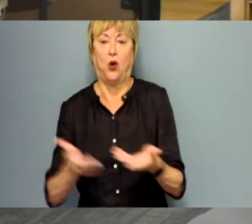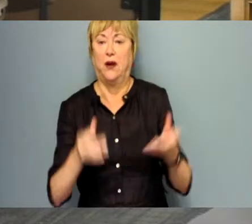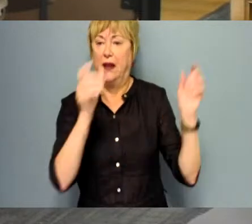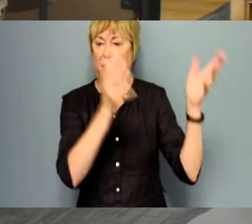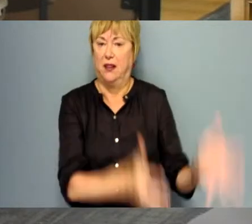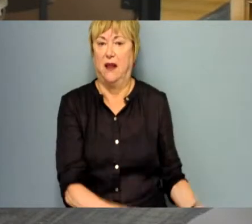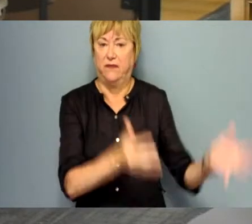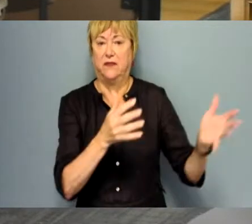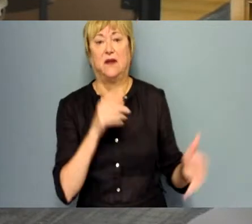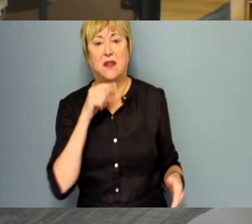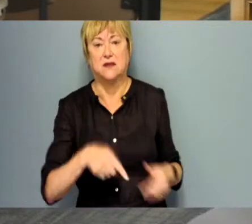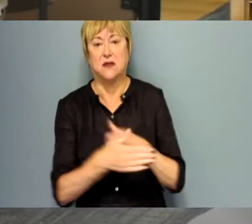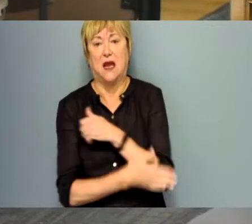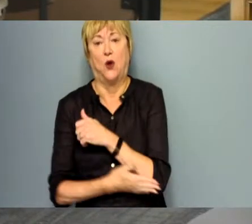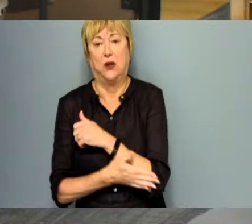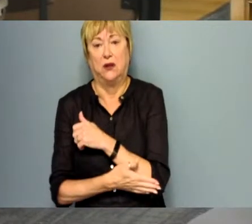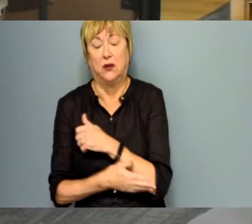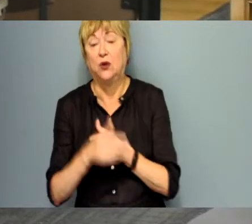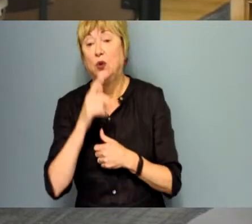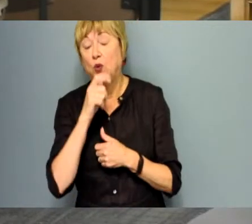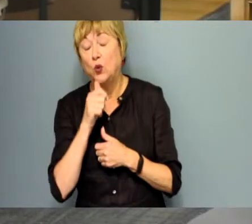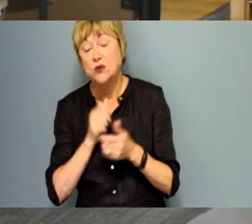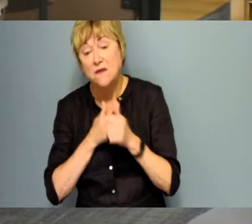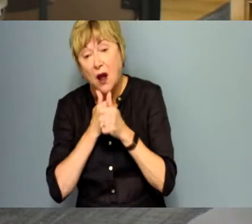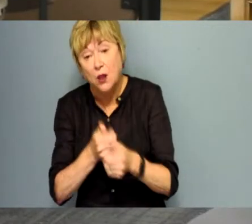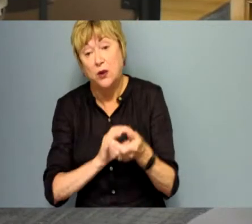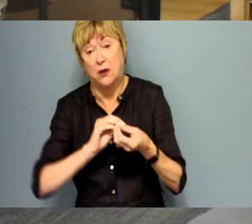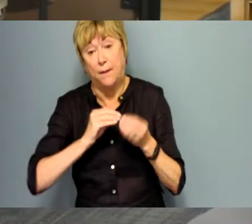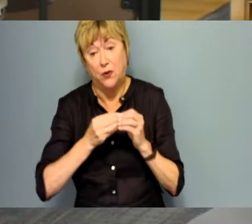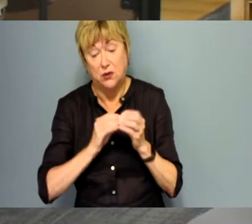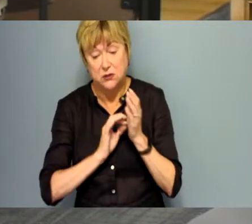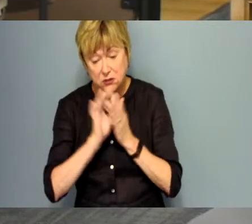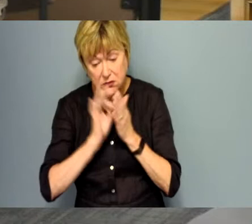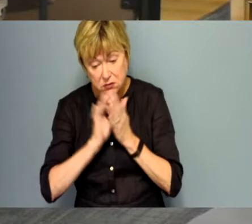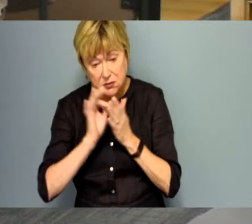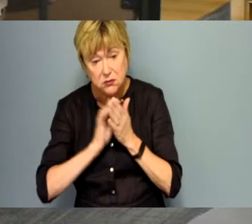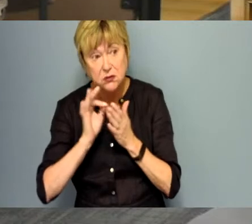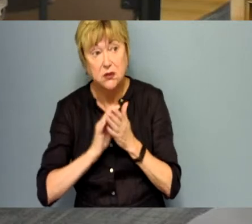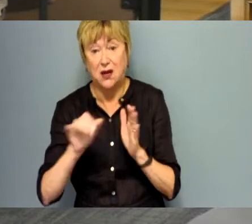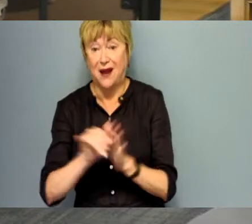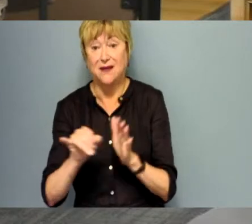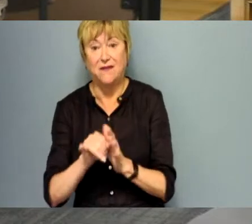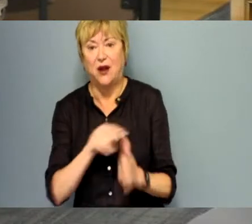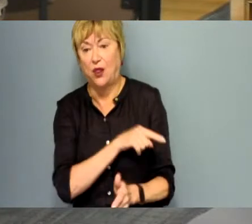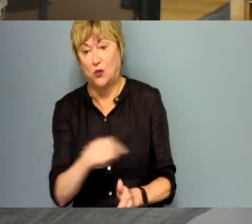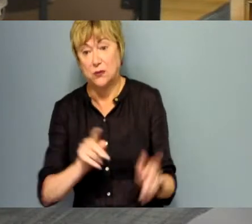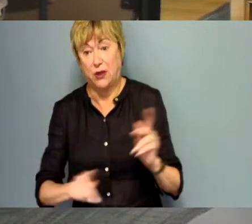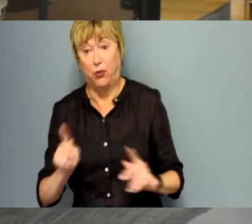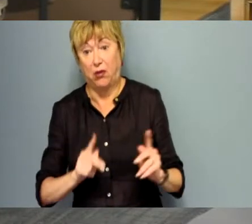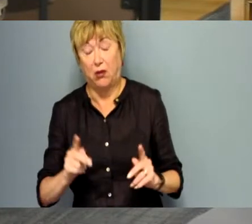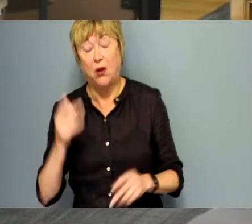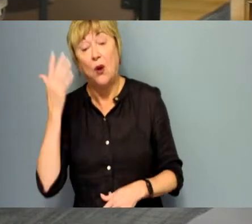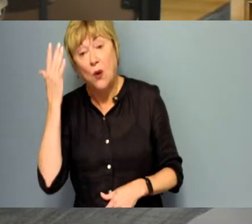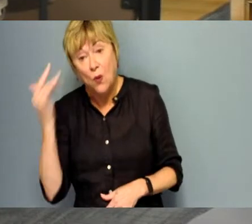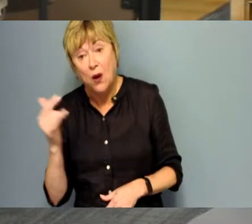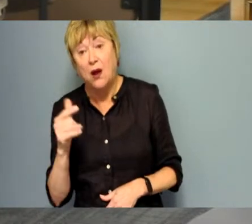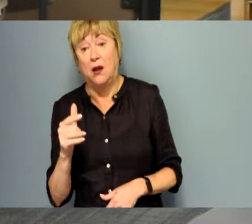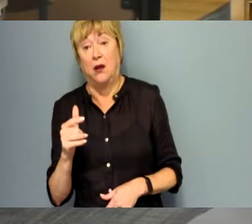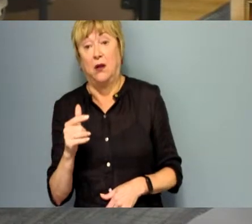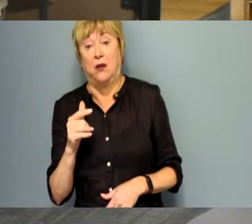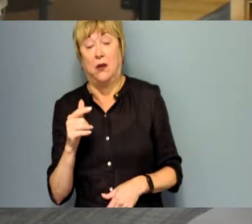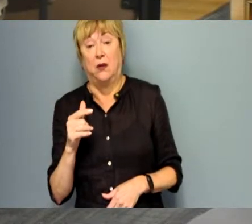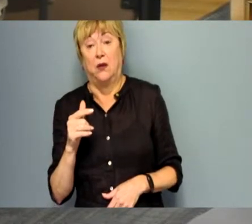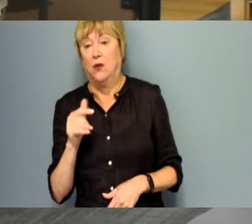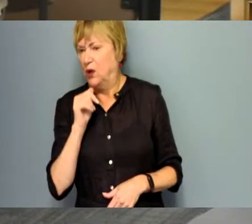Who is keeping track of these numbers and identifications of these people? Why won't you hold a town